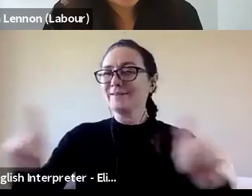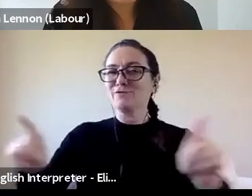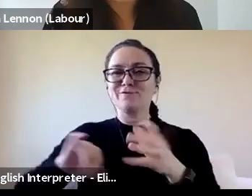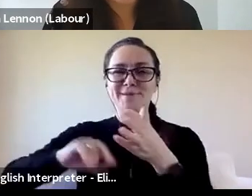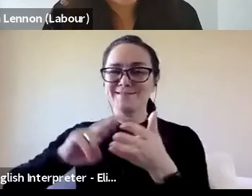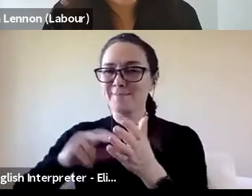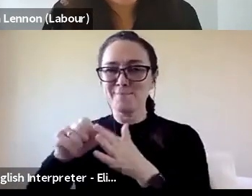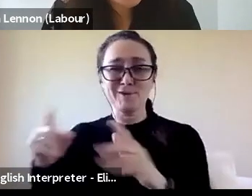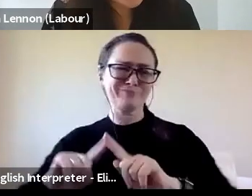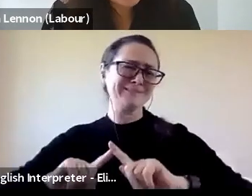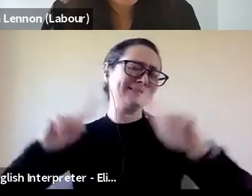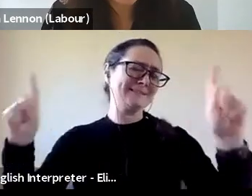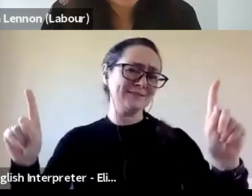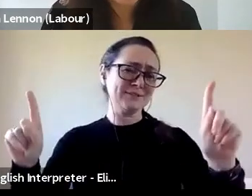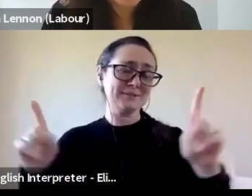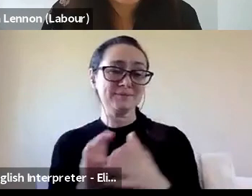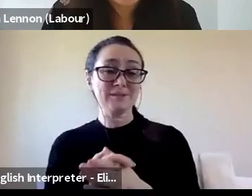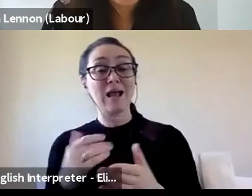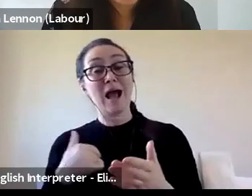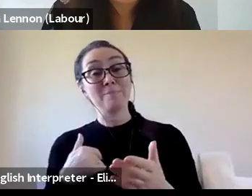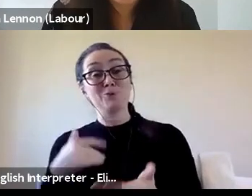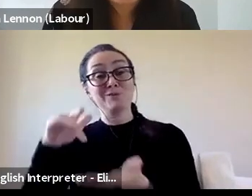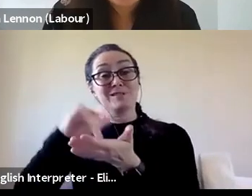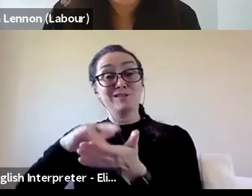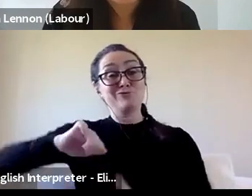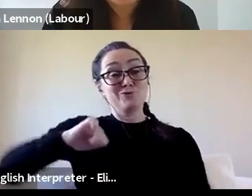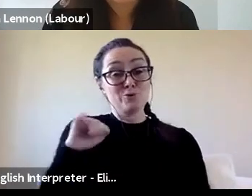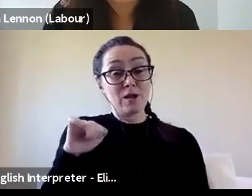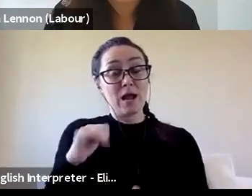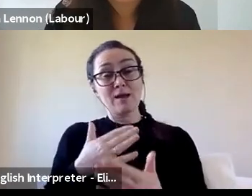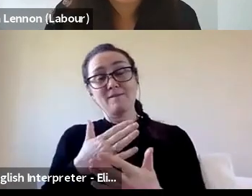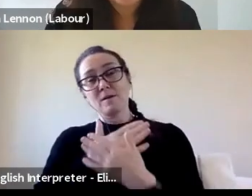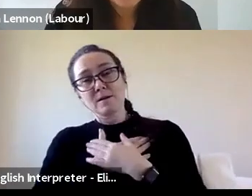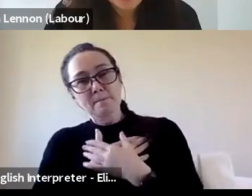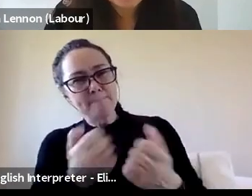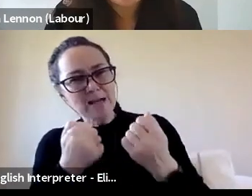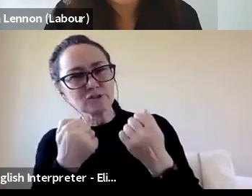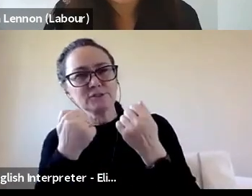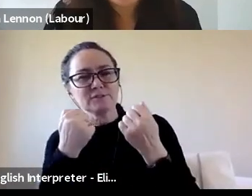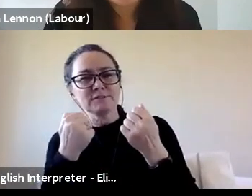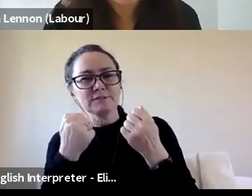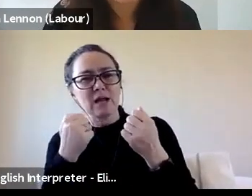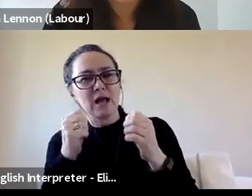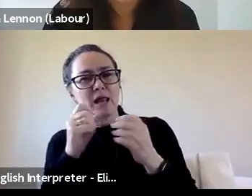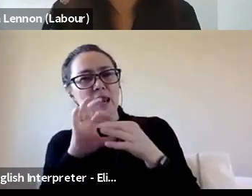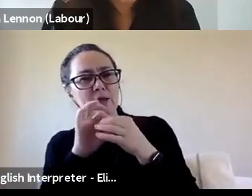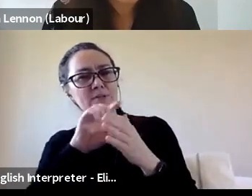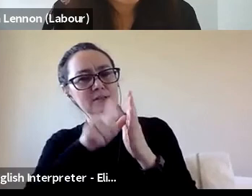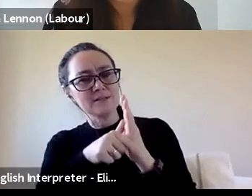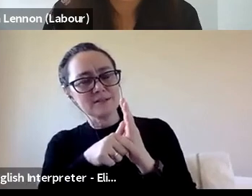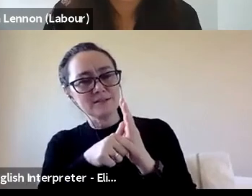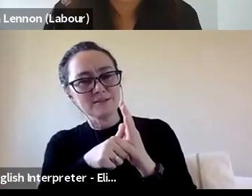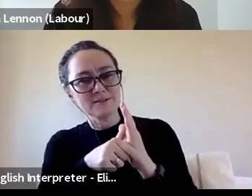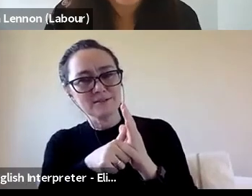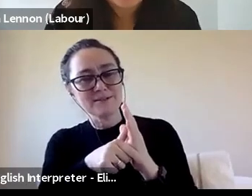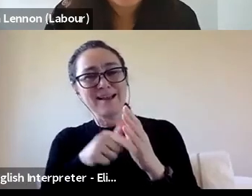So I'm standing in Central Scotland, like other people, very passionate about the issues discussed today, and I think we need a parliament of minorities